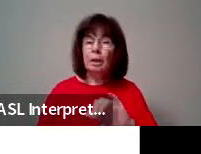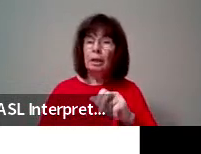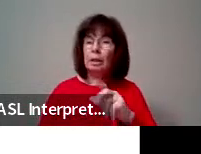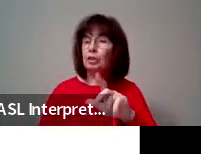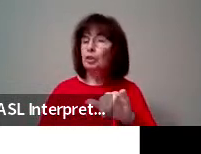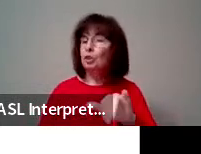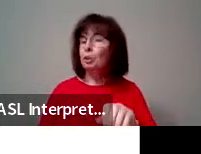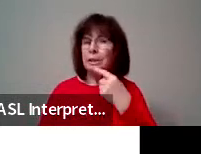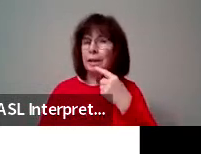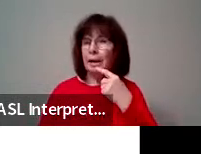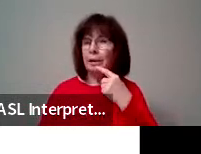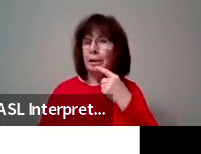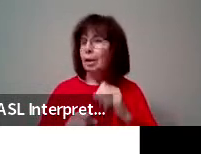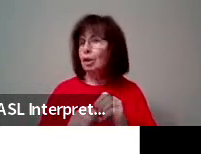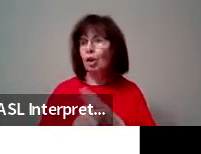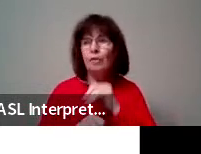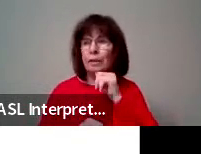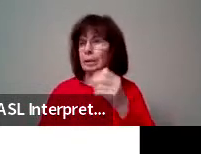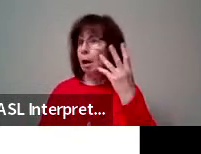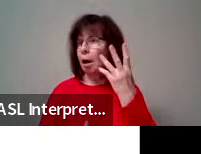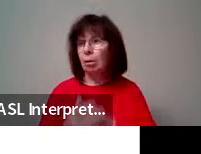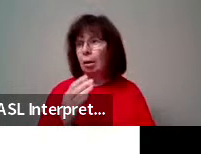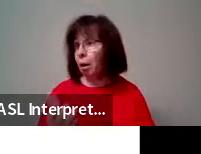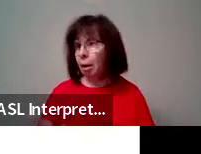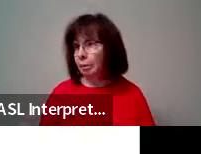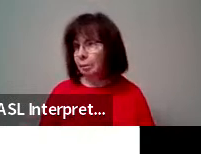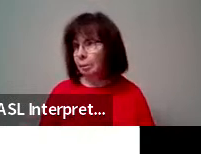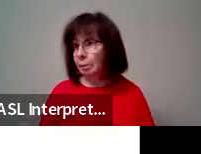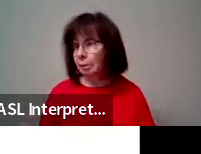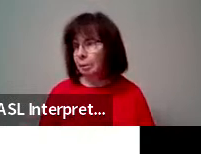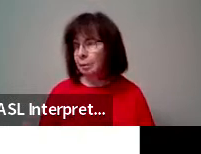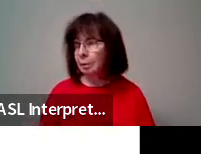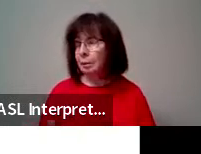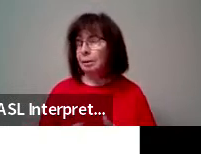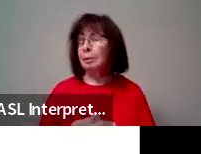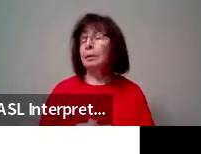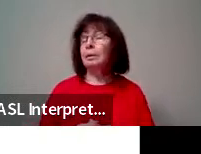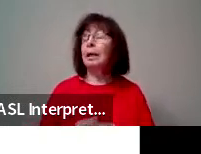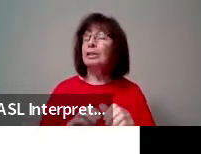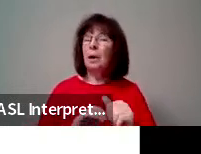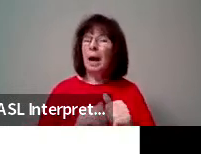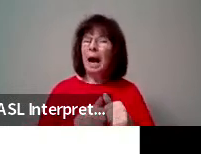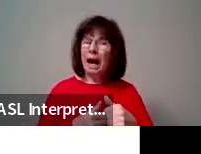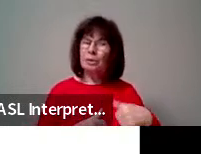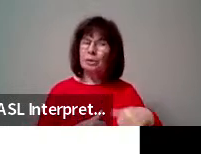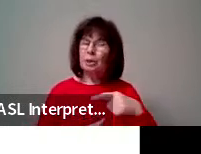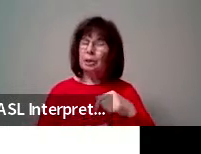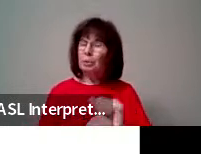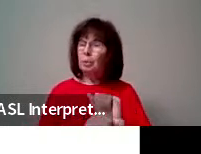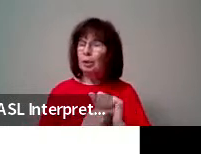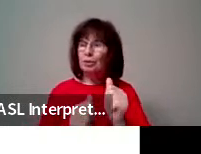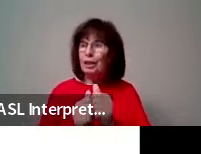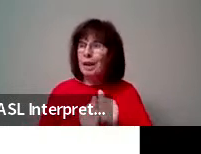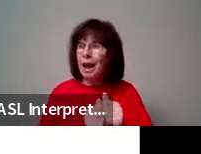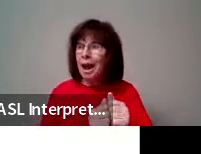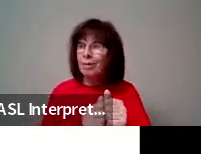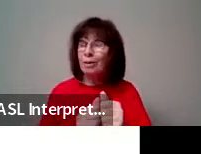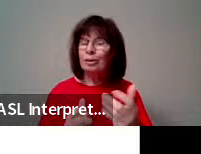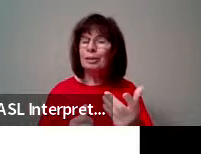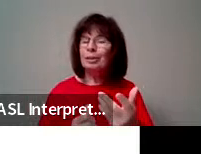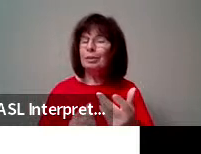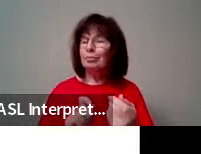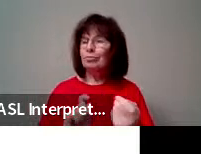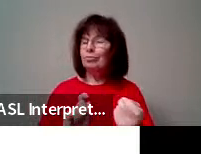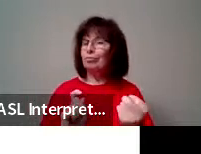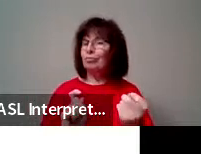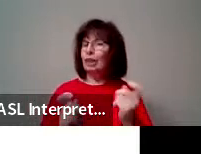leaving anytime soon. And so how do we work together to really shift the way we